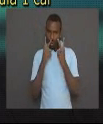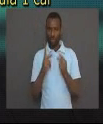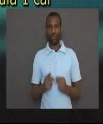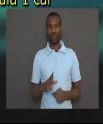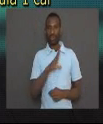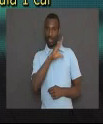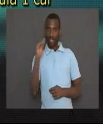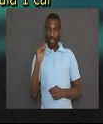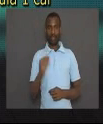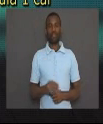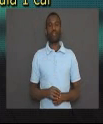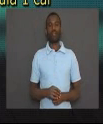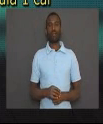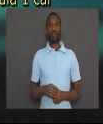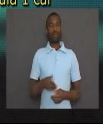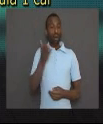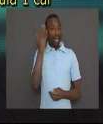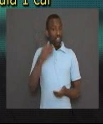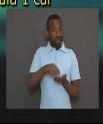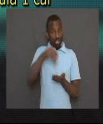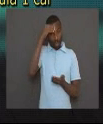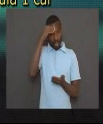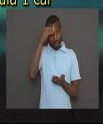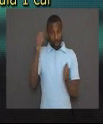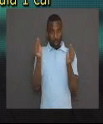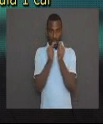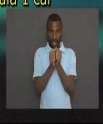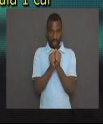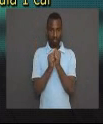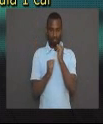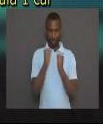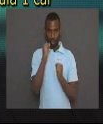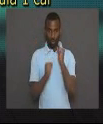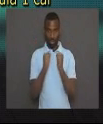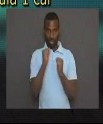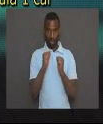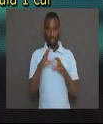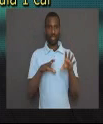it to what we learned about Bernoulli's principle.